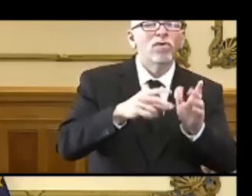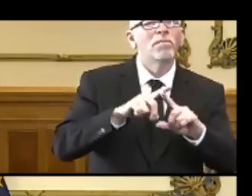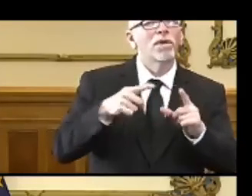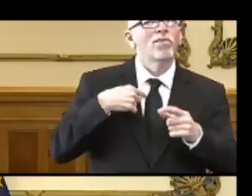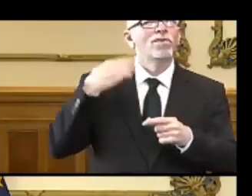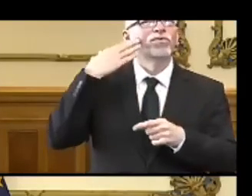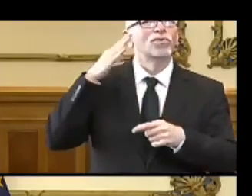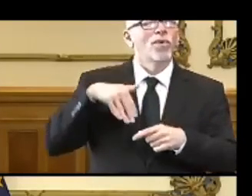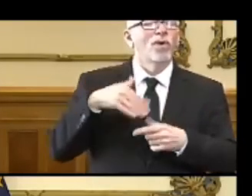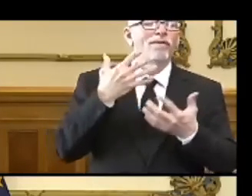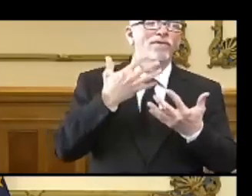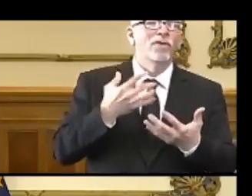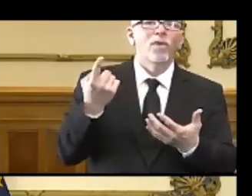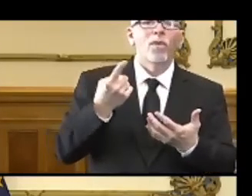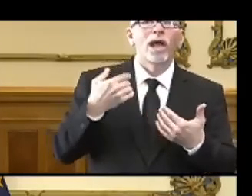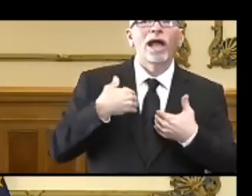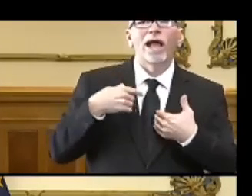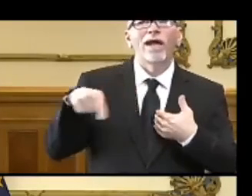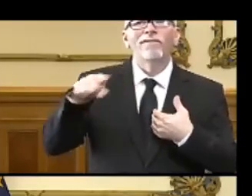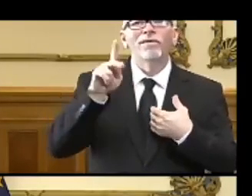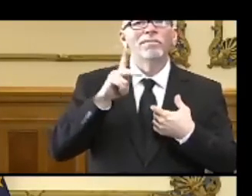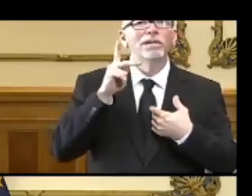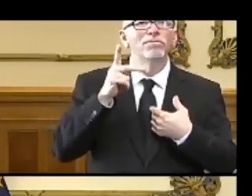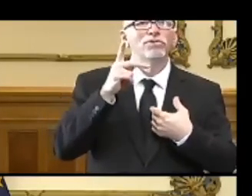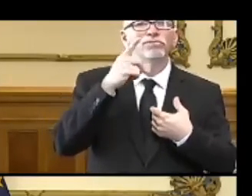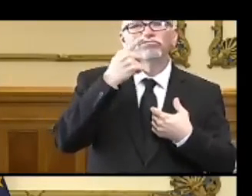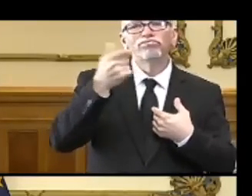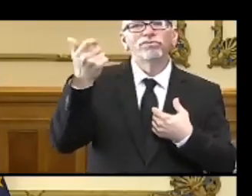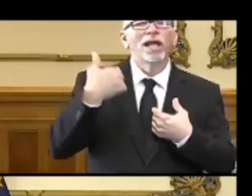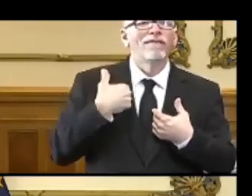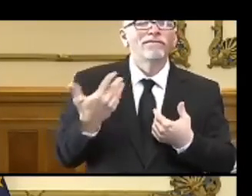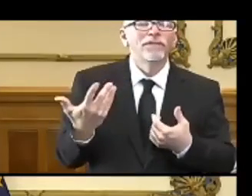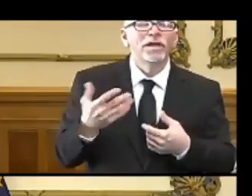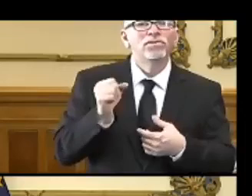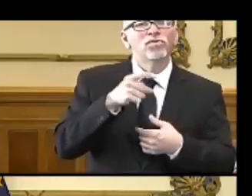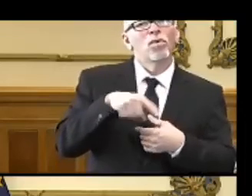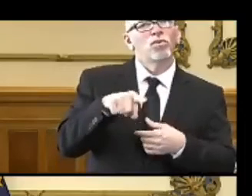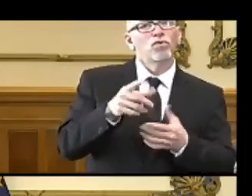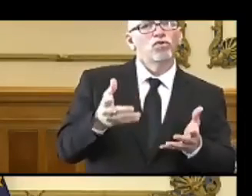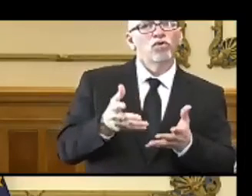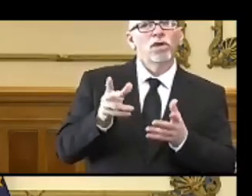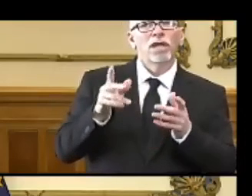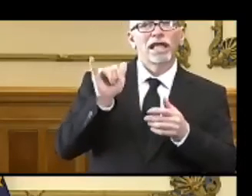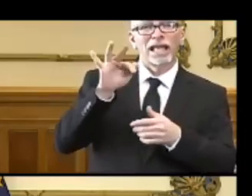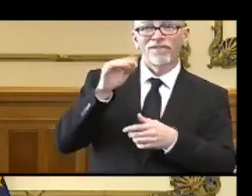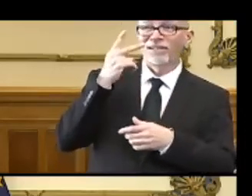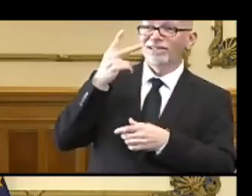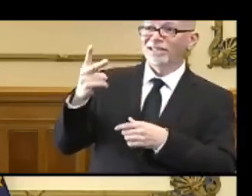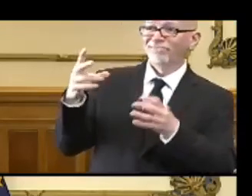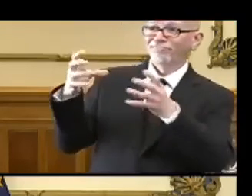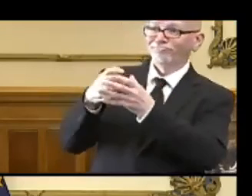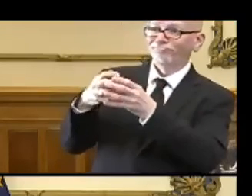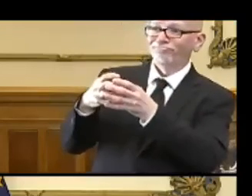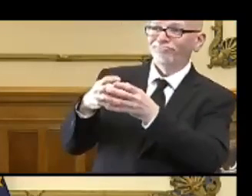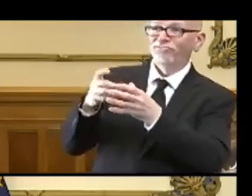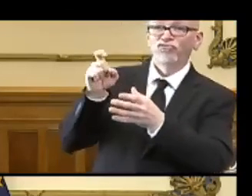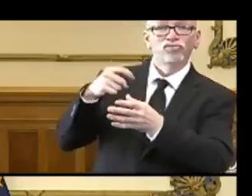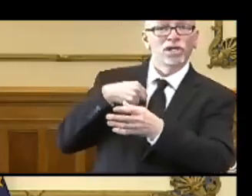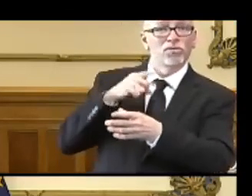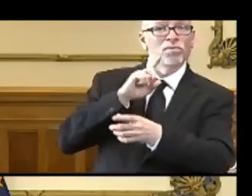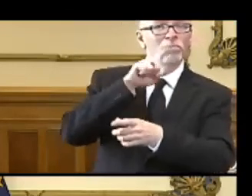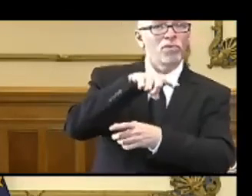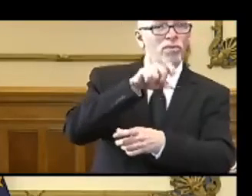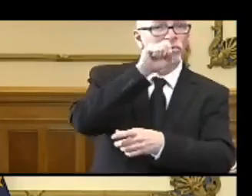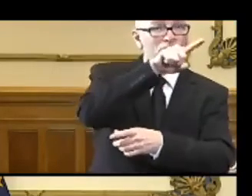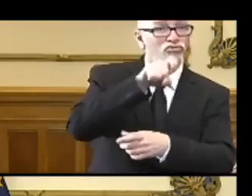know, unfortunately, there's always the bad apples. So are people encouraged to report those people? I mean, if I see a large